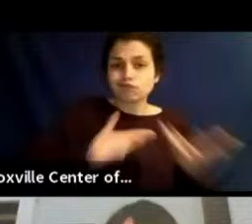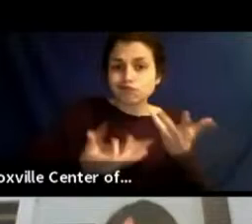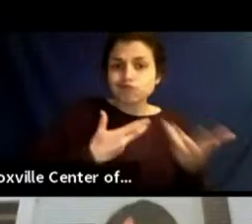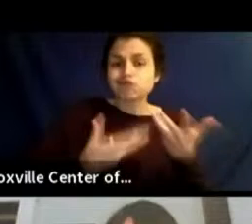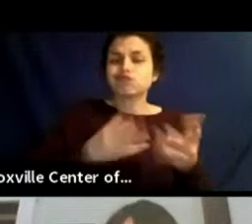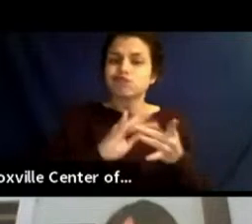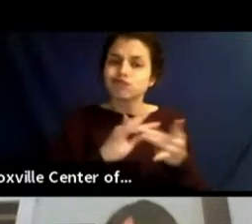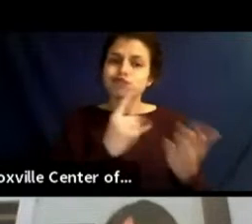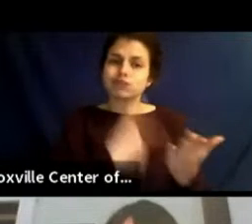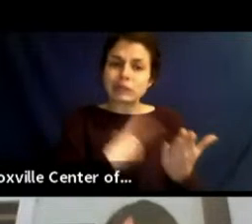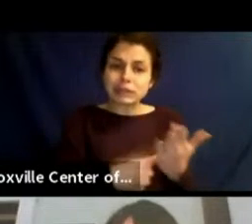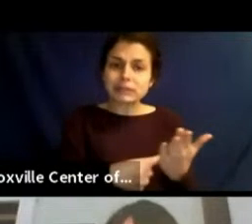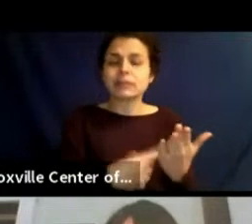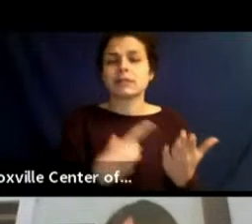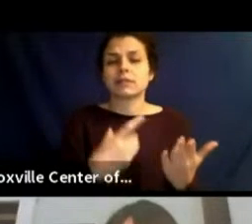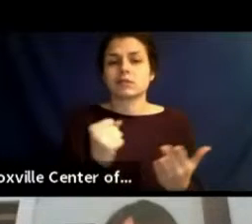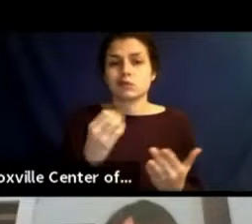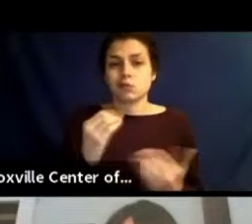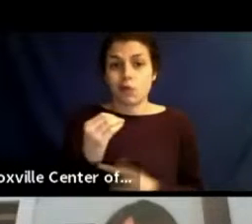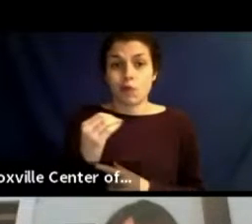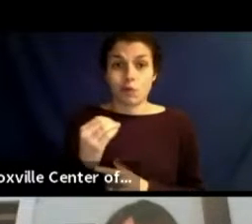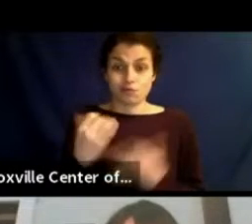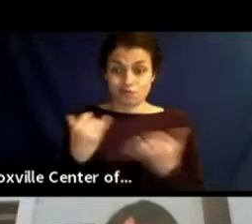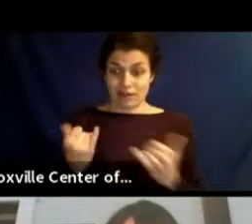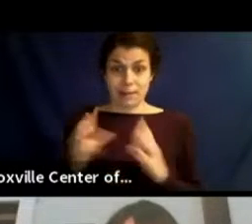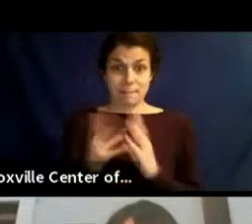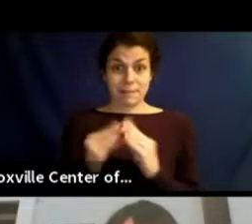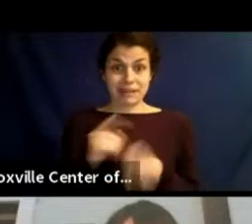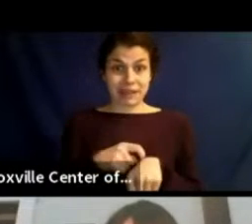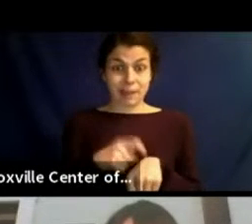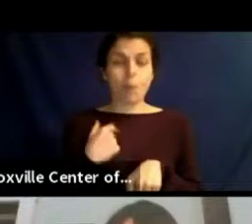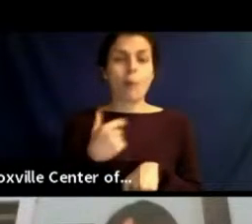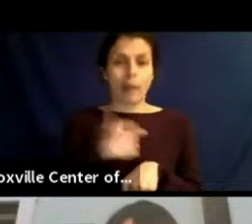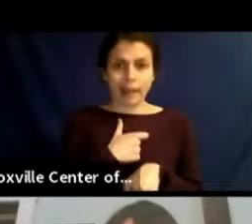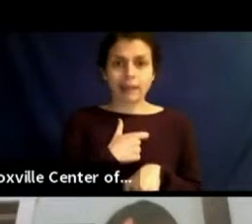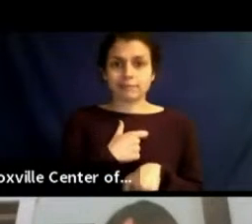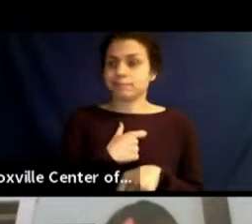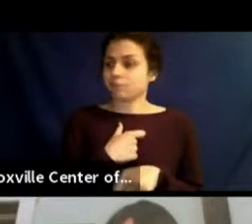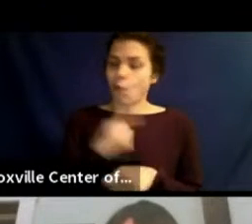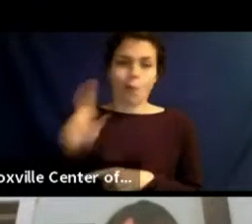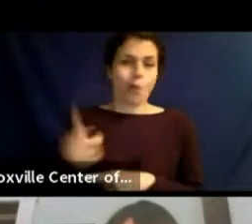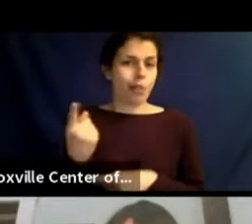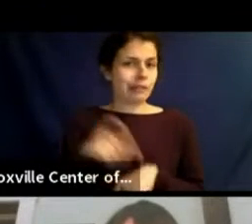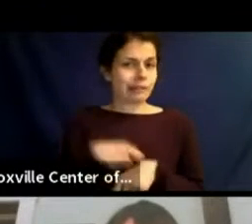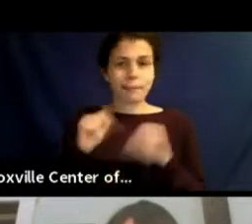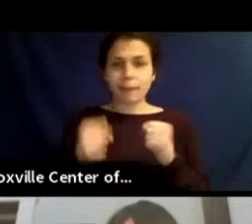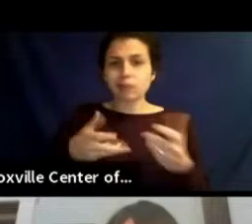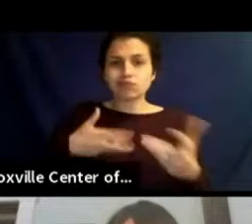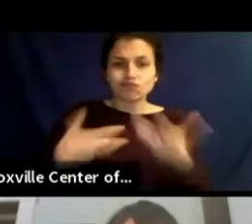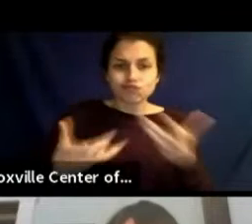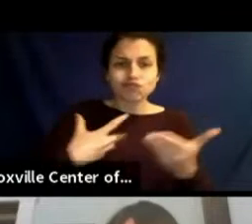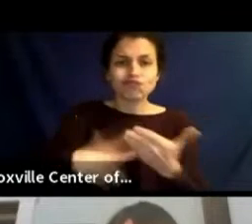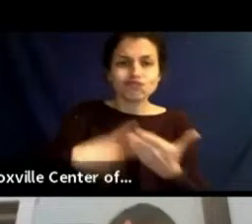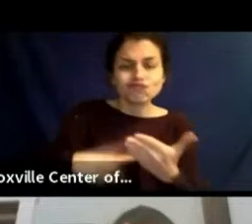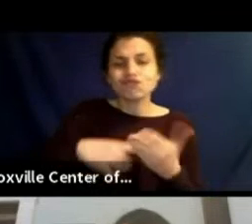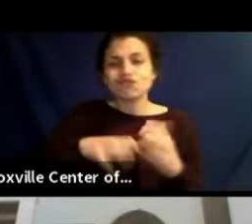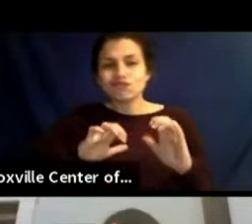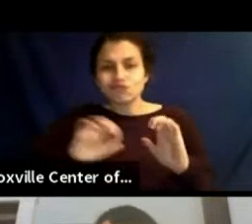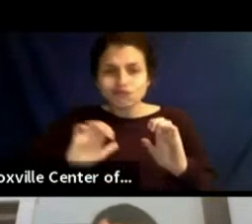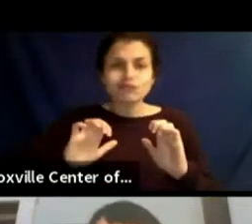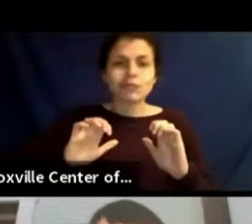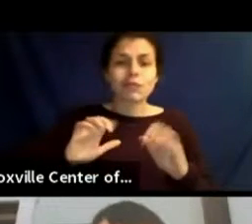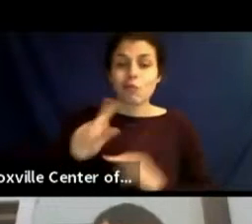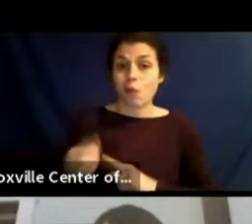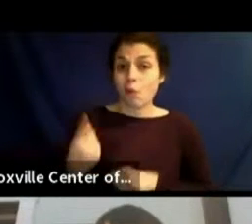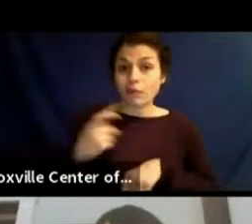feet, think on the spot, and be a team. We don't have any opportunity to do that